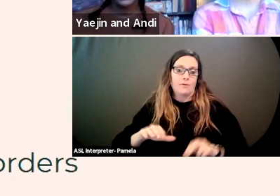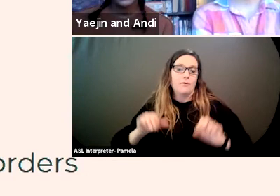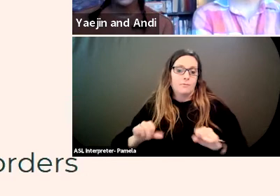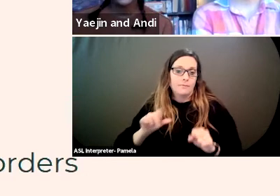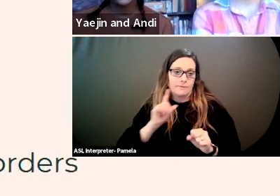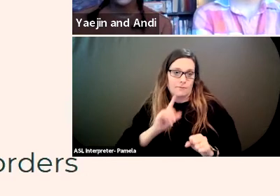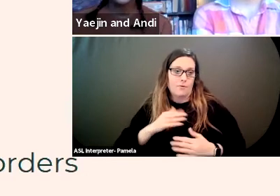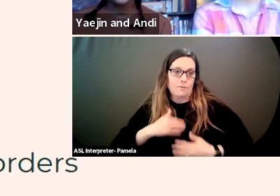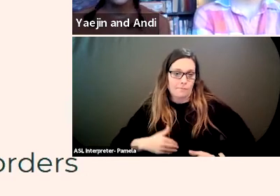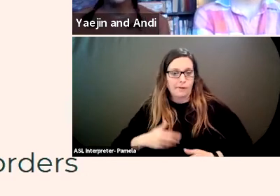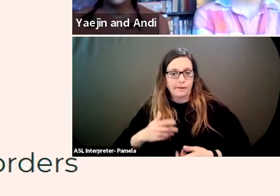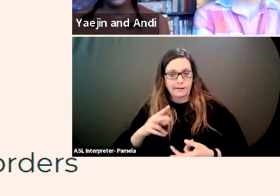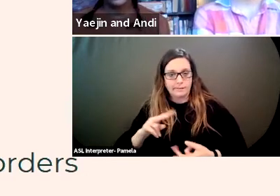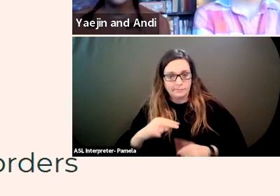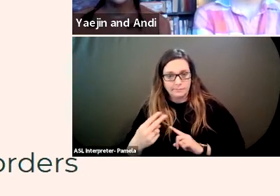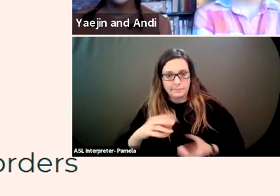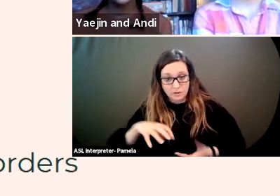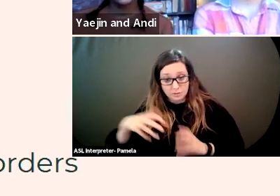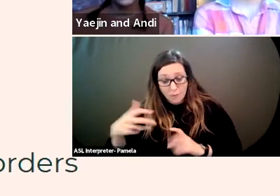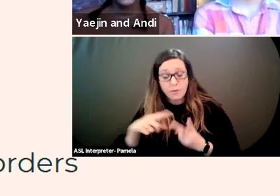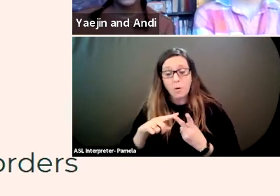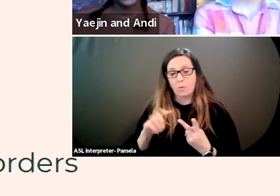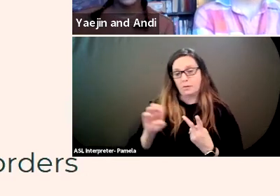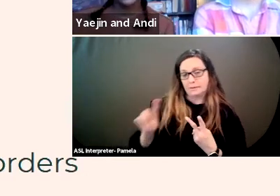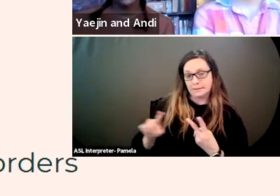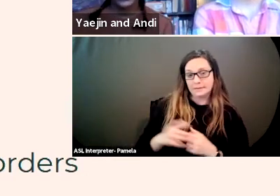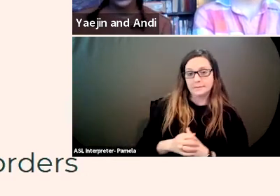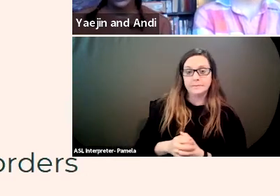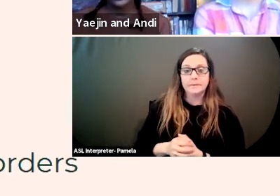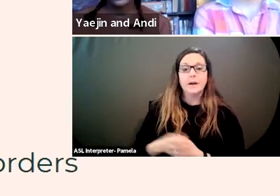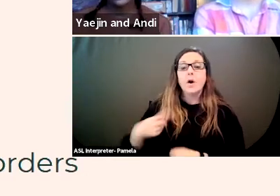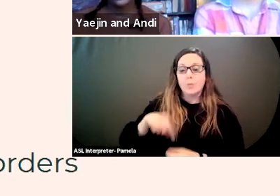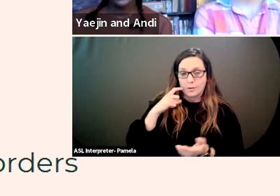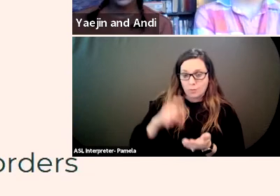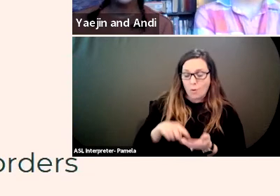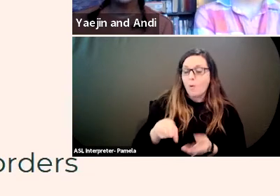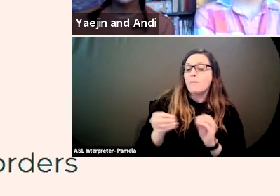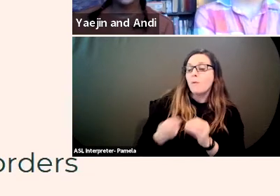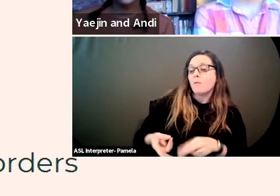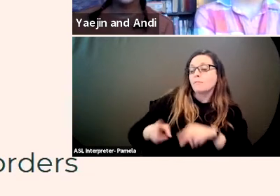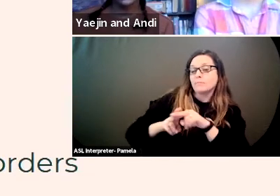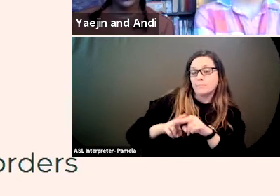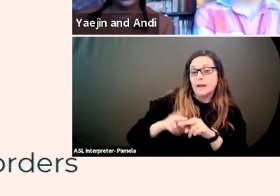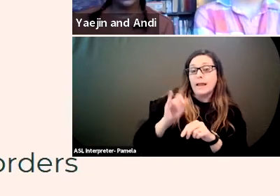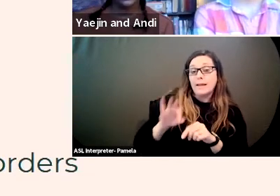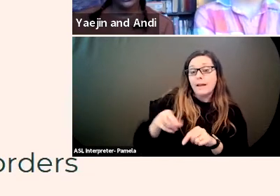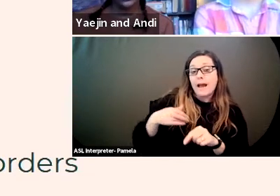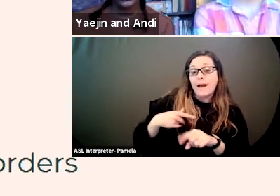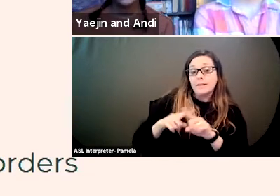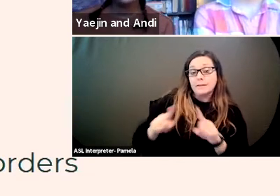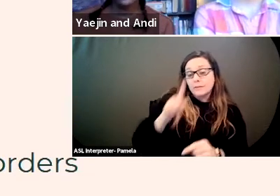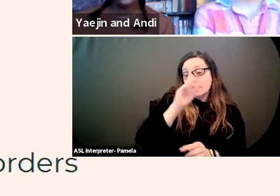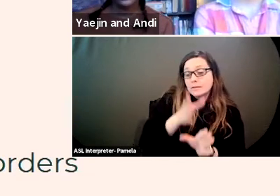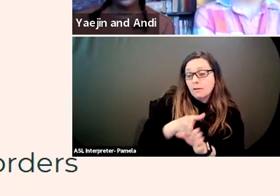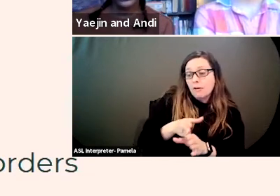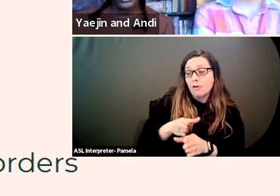previous studies that showed an association between eating disorders and gay, bi, and queer men with different developmental and psychological causes. And